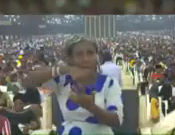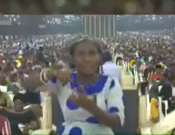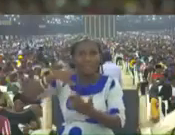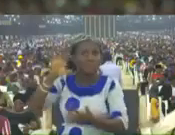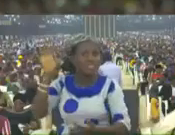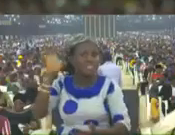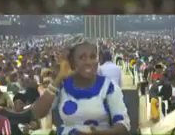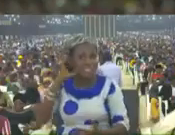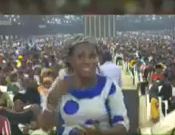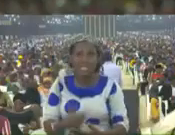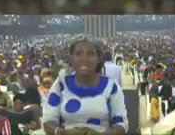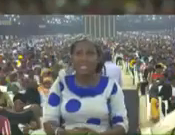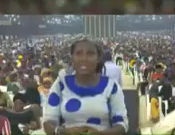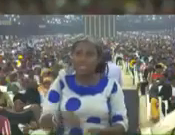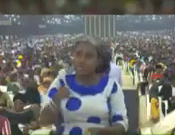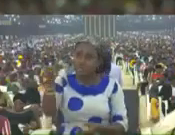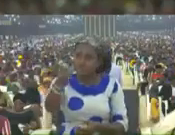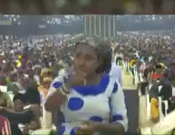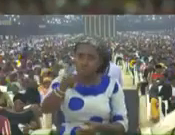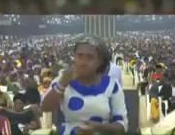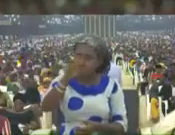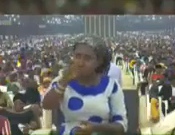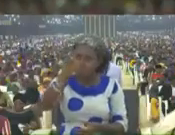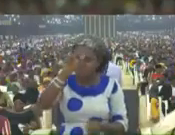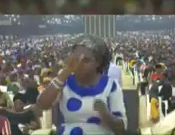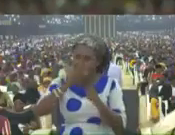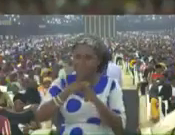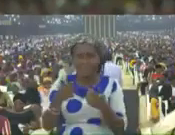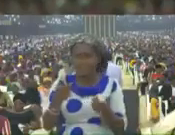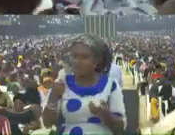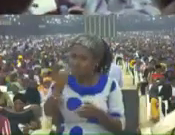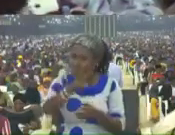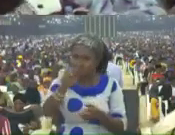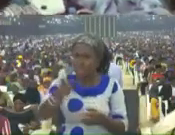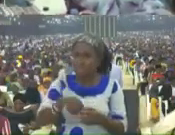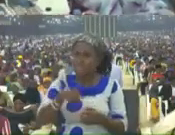He said, you boys, you have troubled me today.